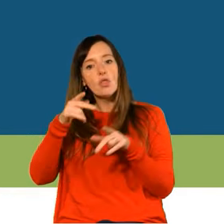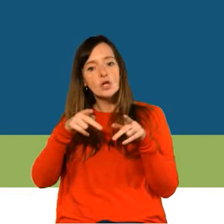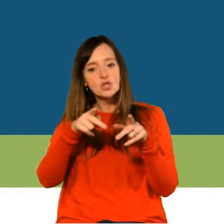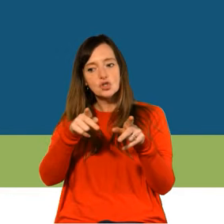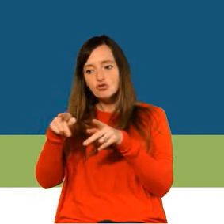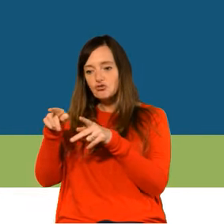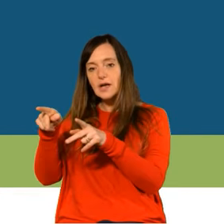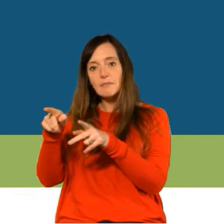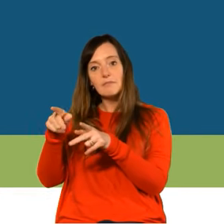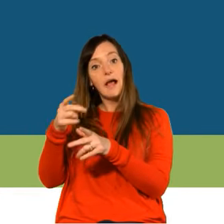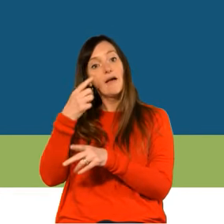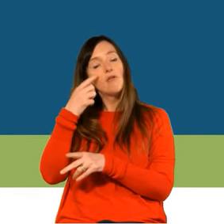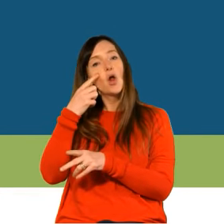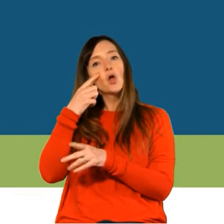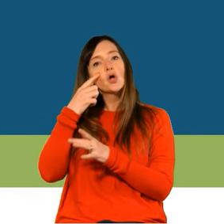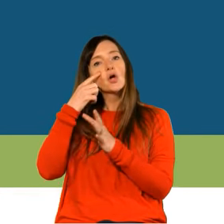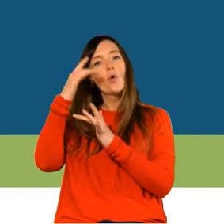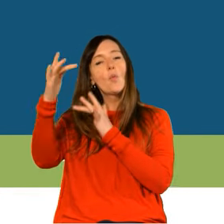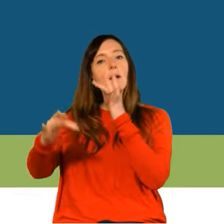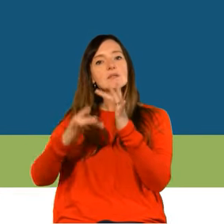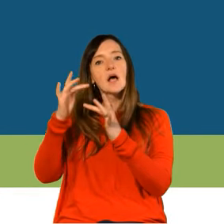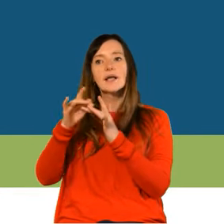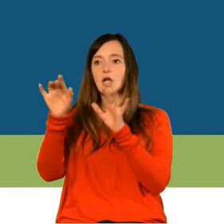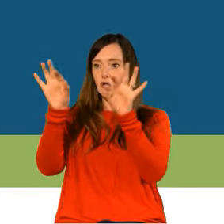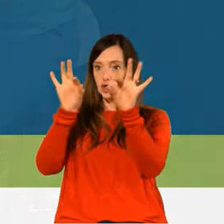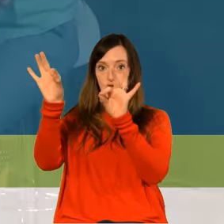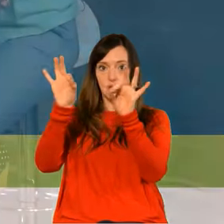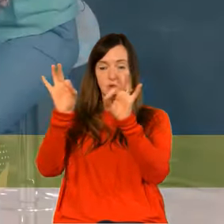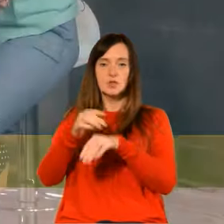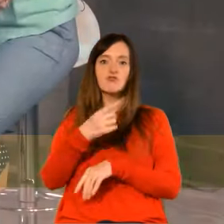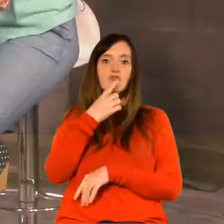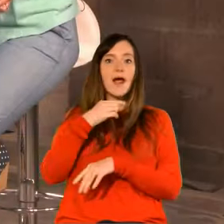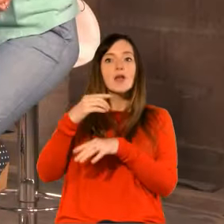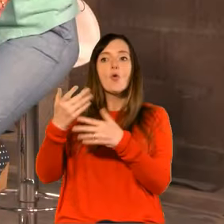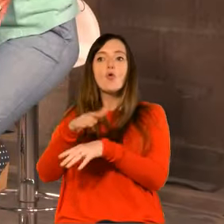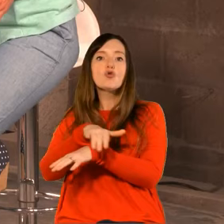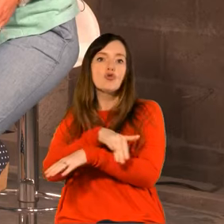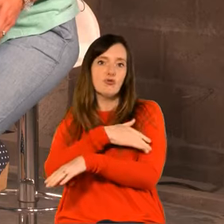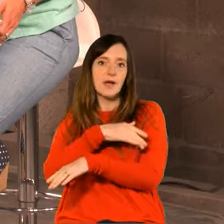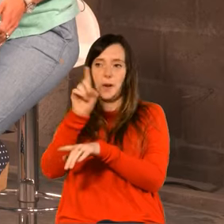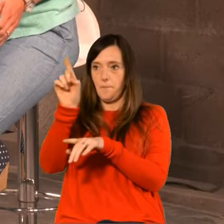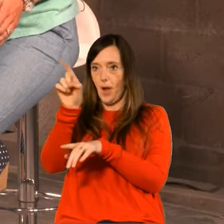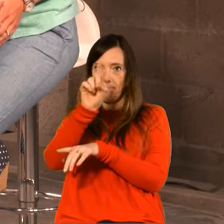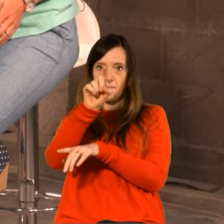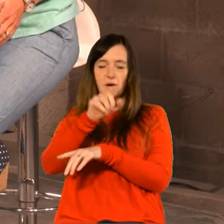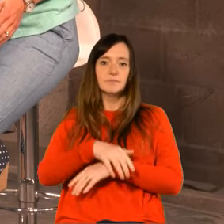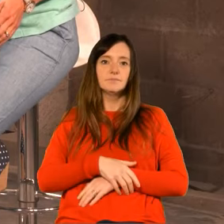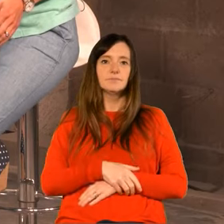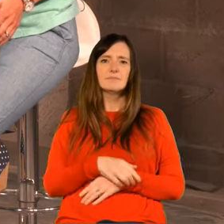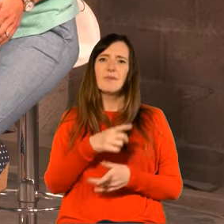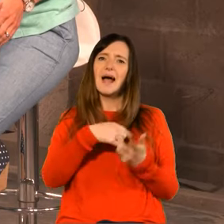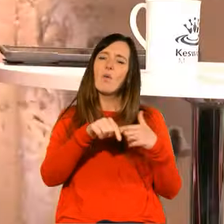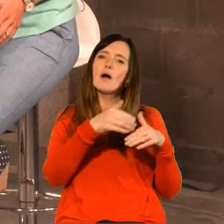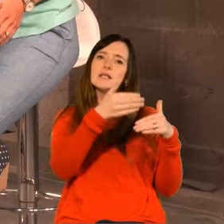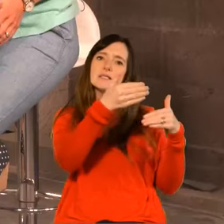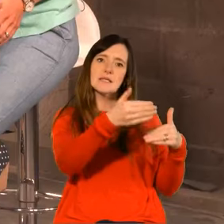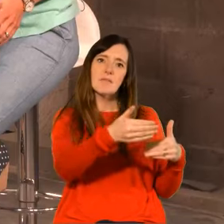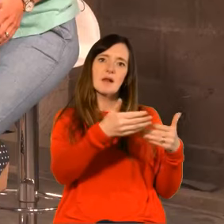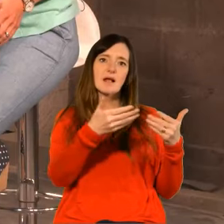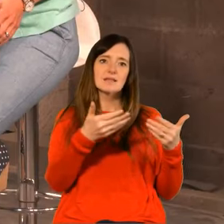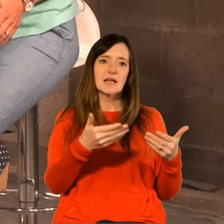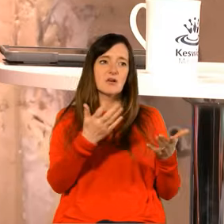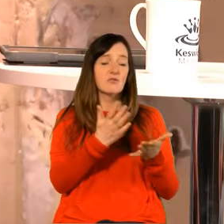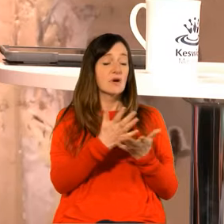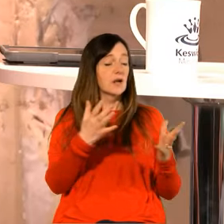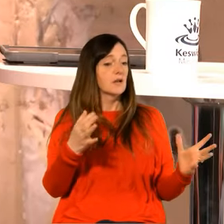just use the red and green button. But our seminar today, well, it couldn't be more relevant.